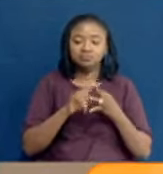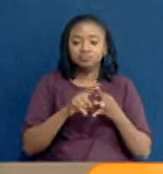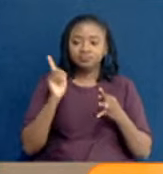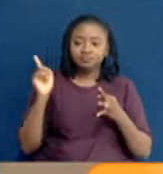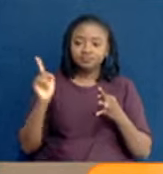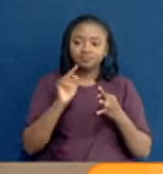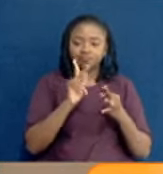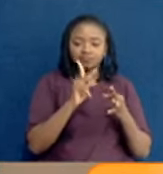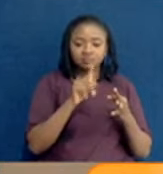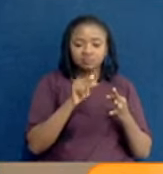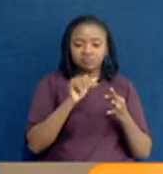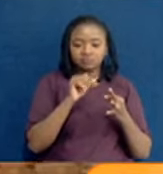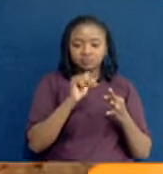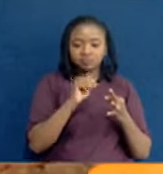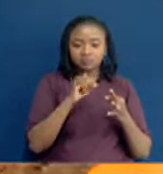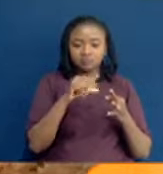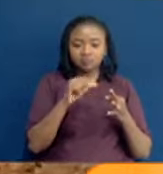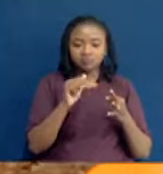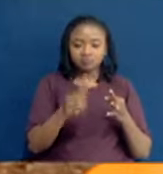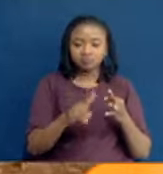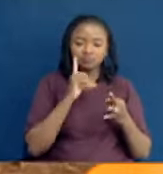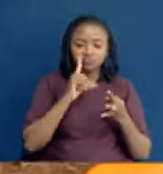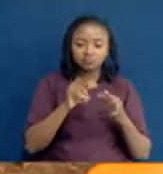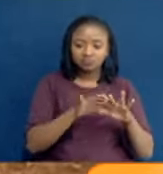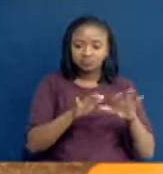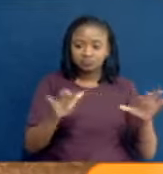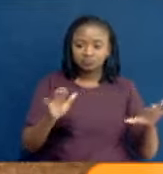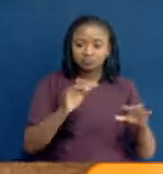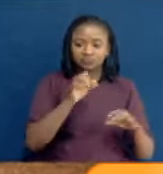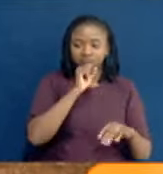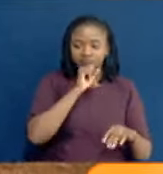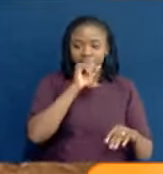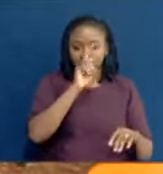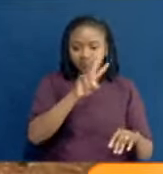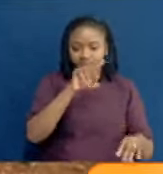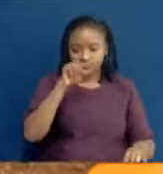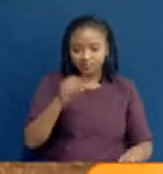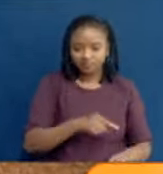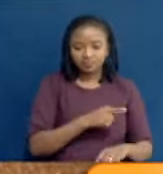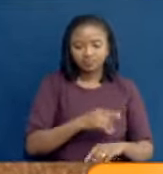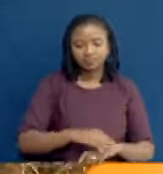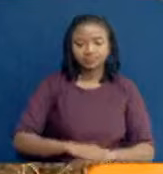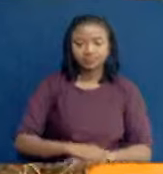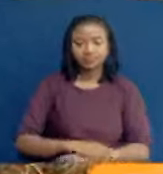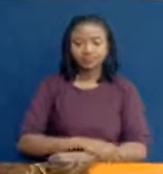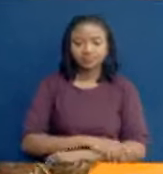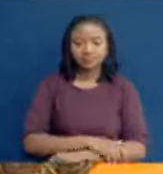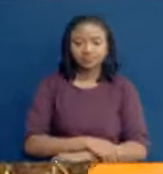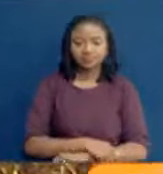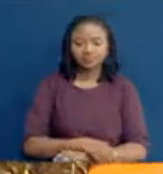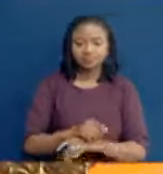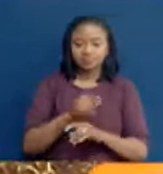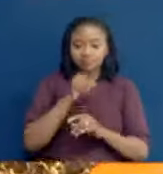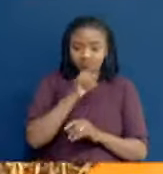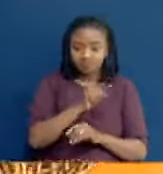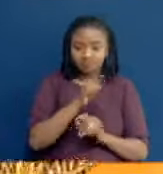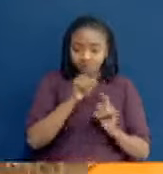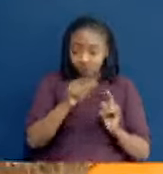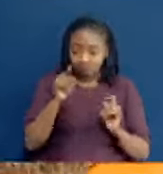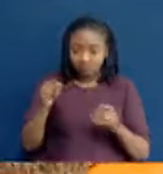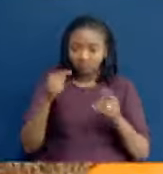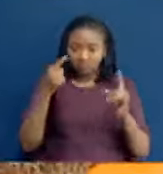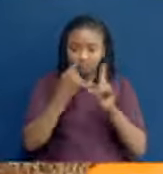Kasigao Community Wildlife Conservancy resting on 52,000 acres of land. Different from Mgeno and